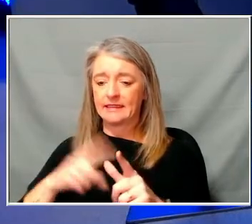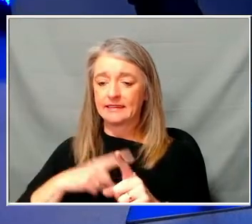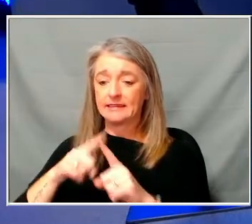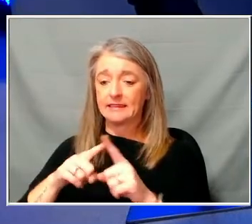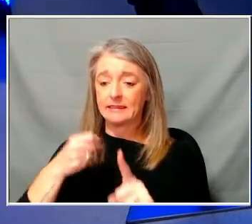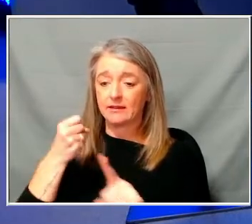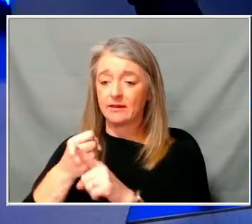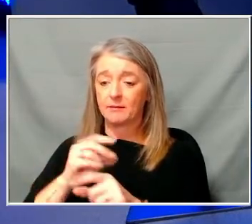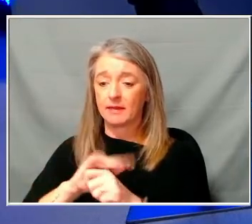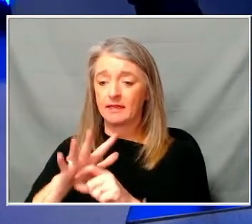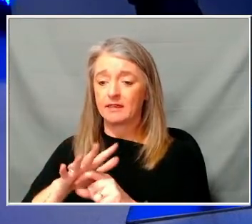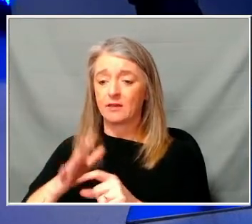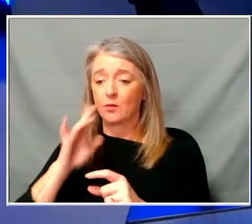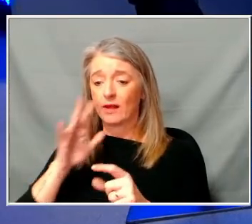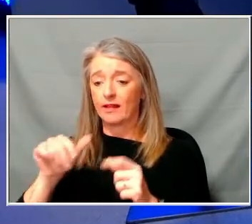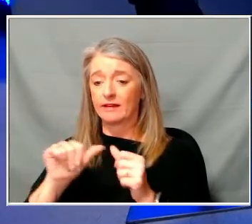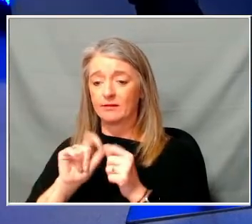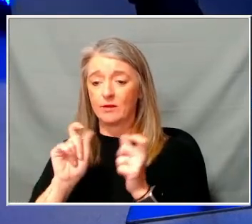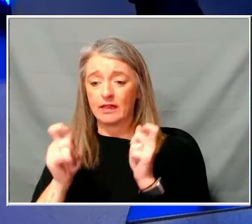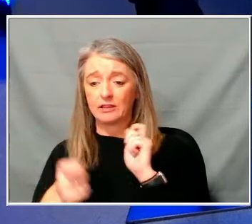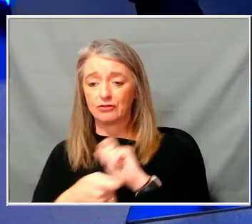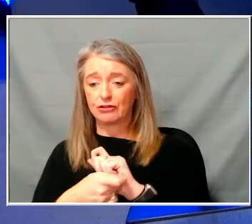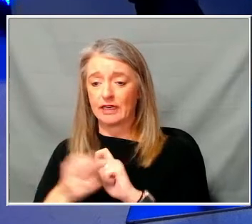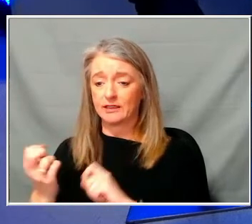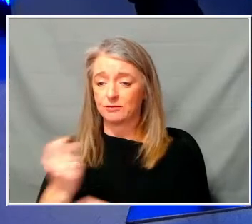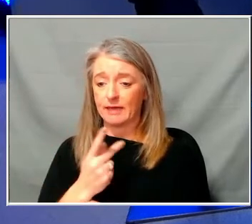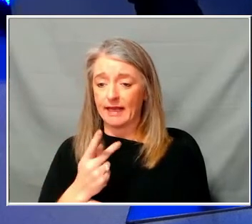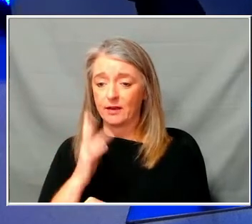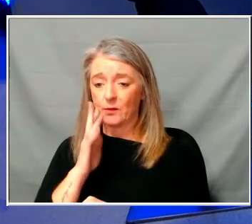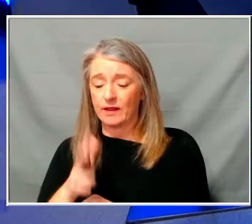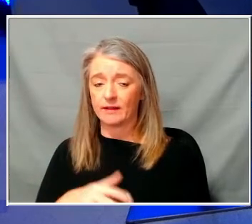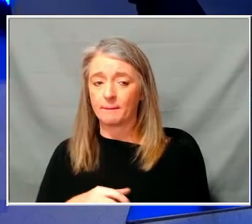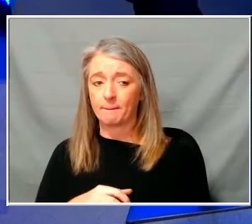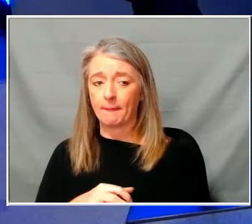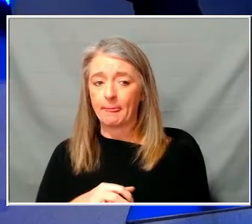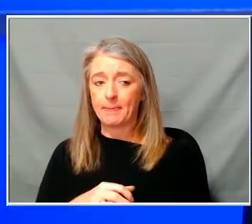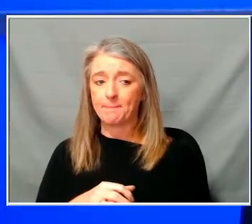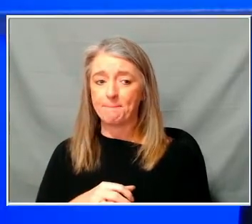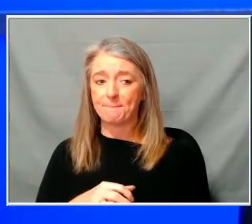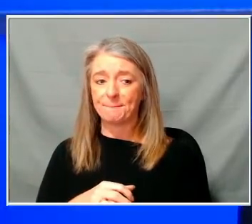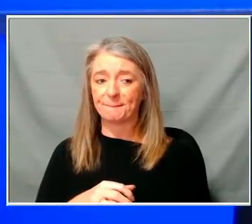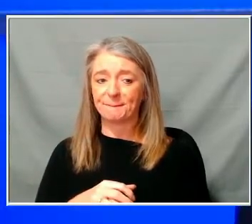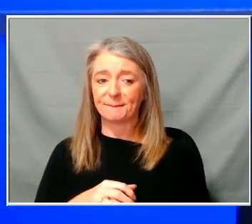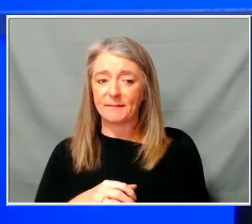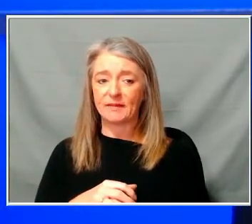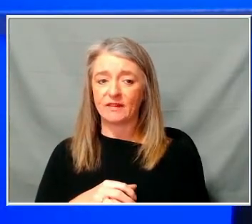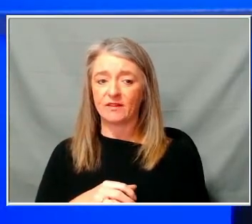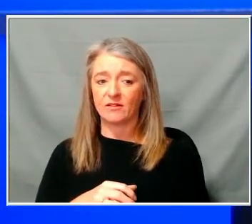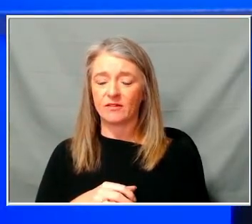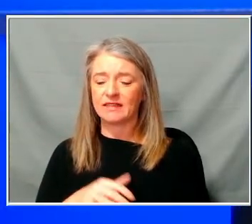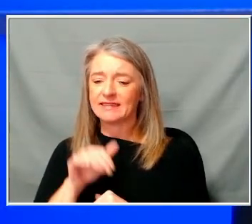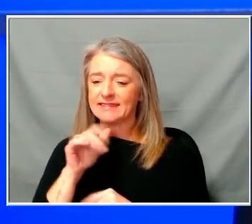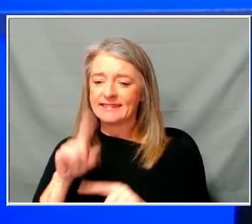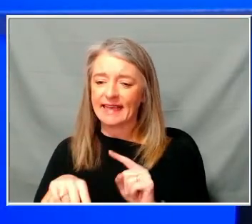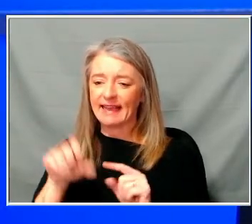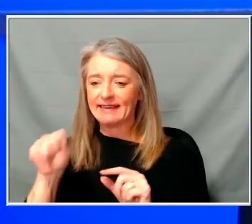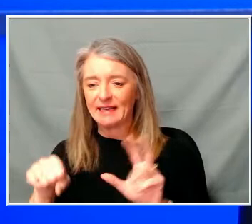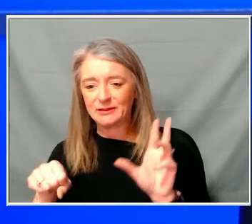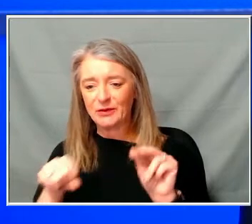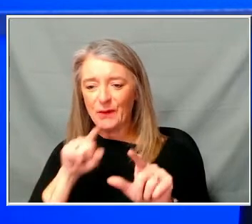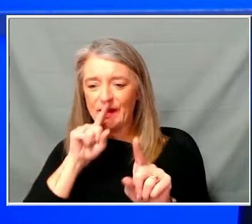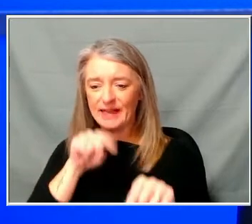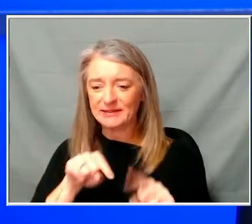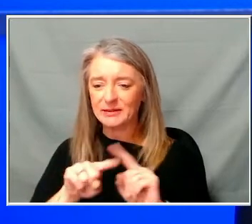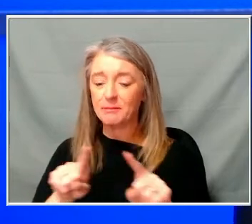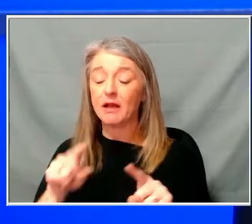moving forward, or can she reverse this? Well, I mean, that's not an instant yes or no answer, but the reality